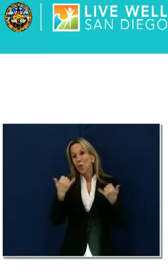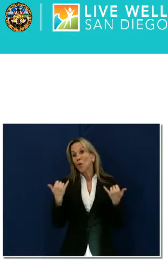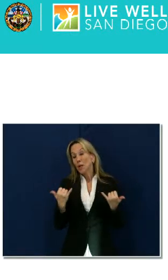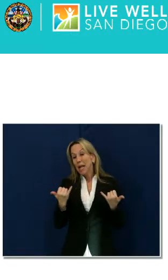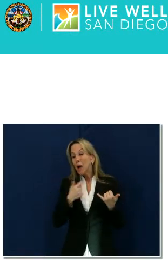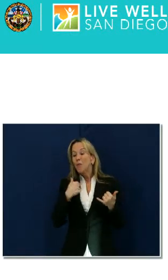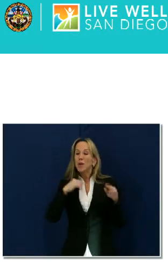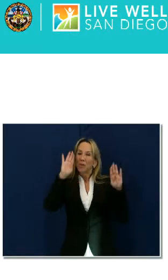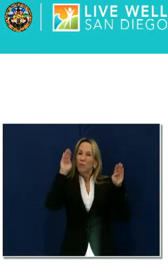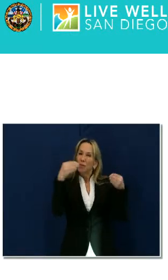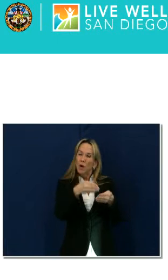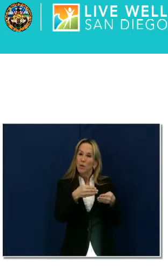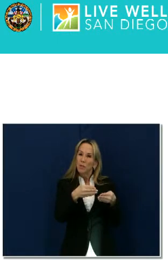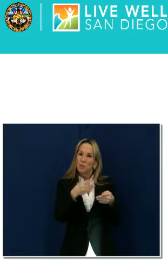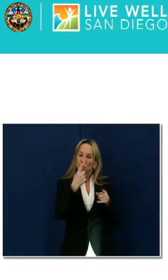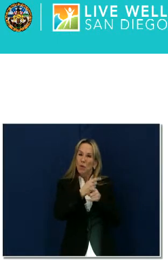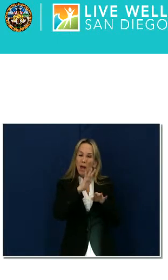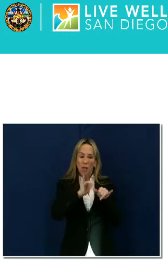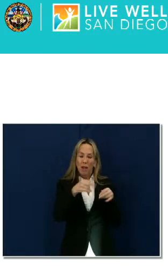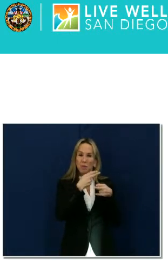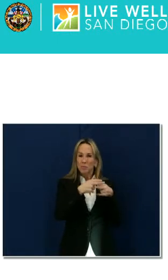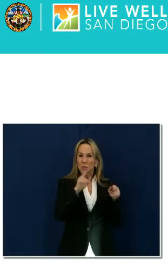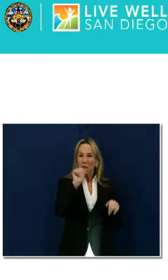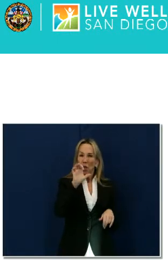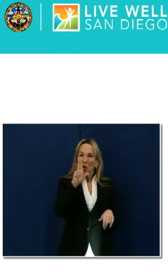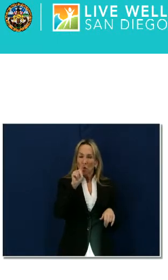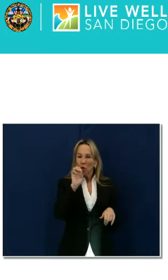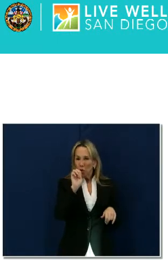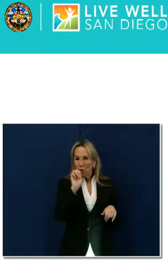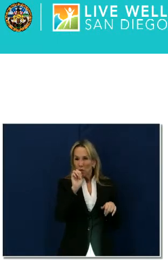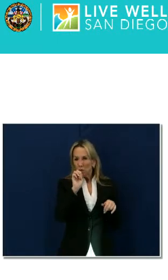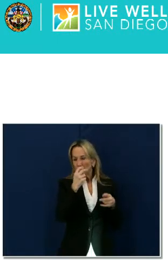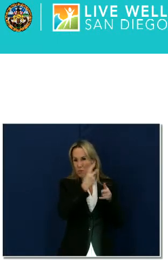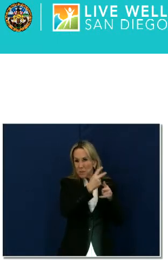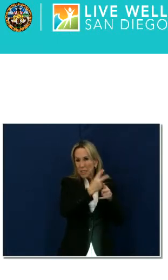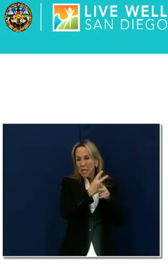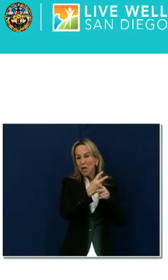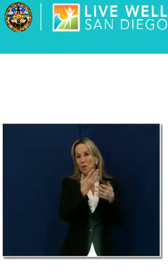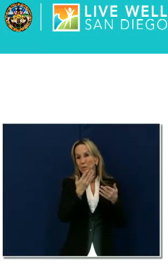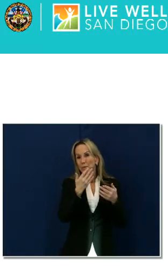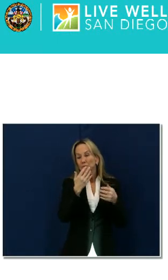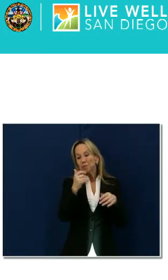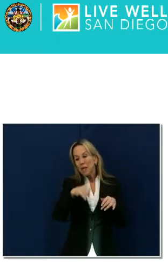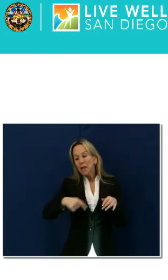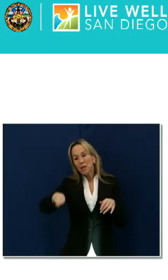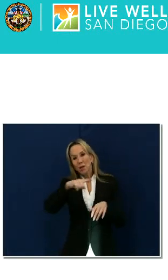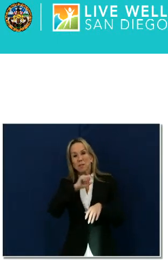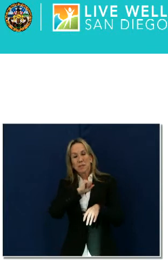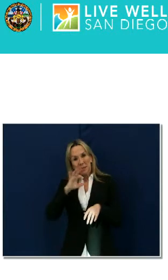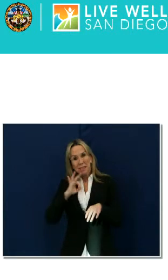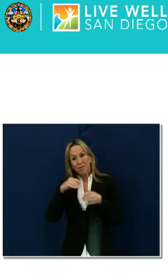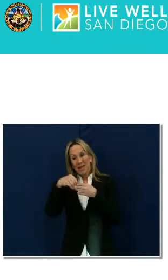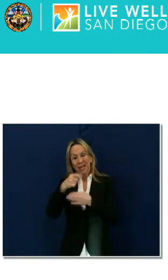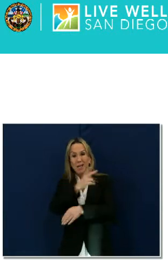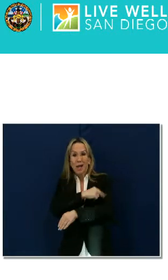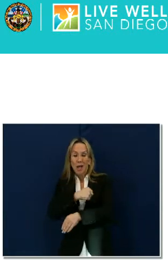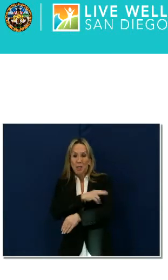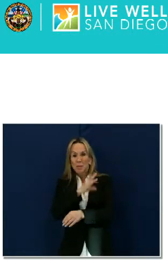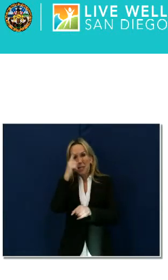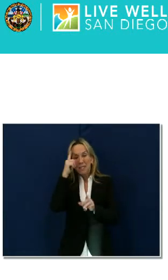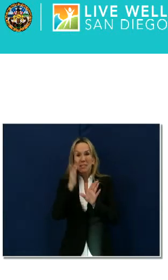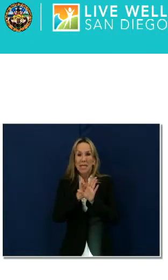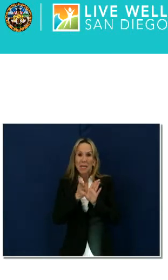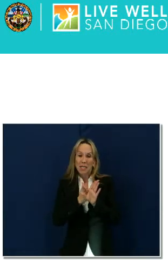our focus is on acute care hospital or acute care personnel in our hospitals and